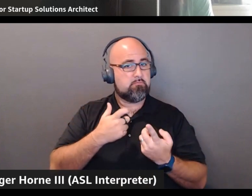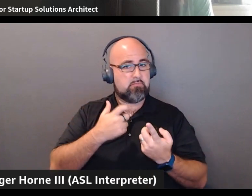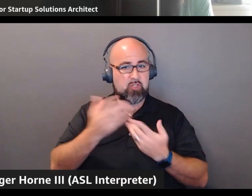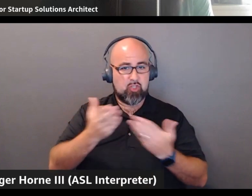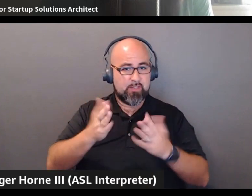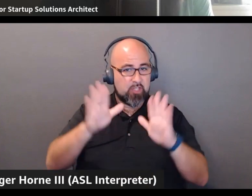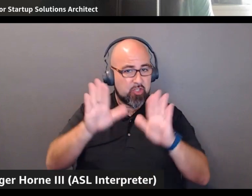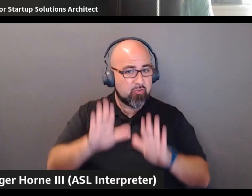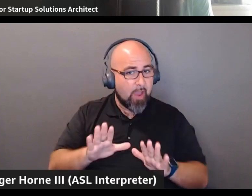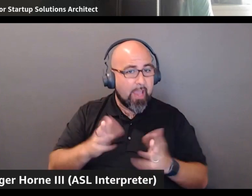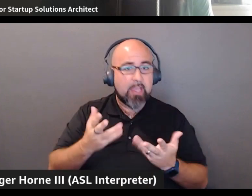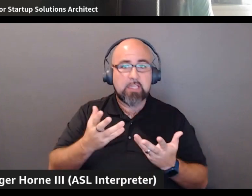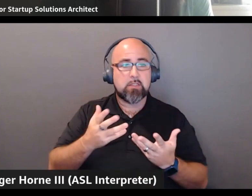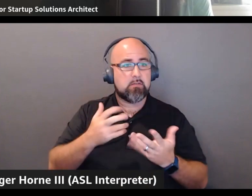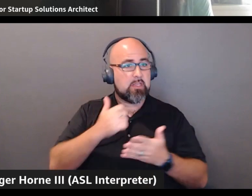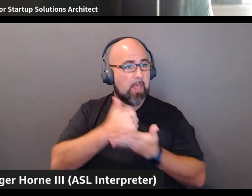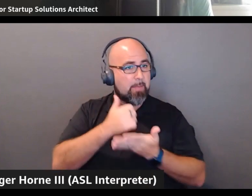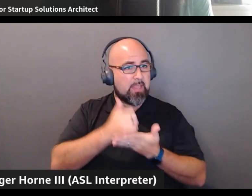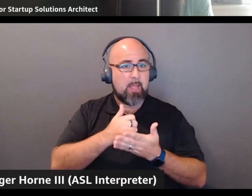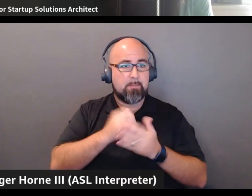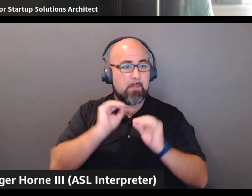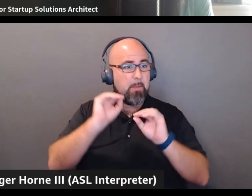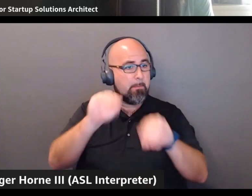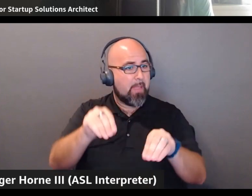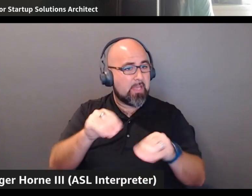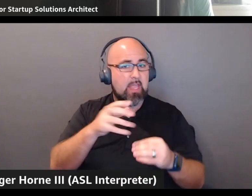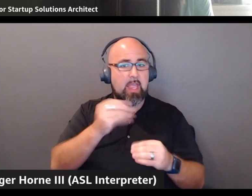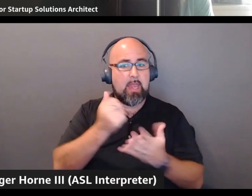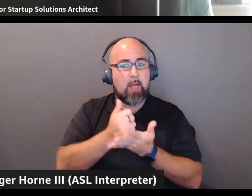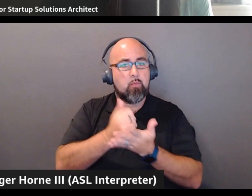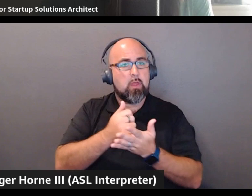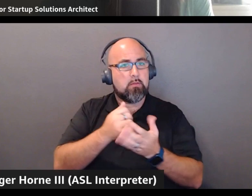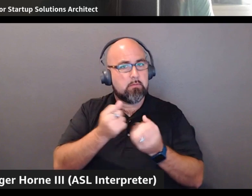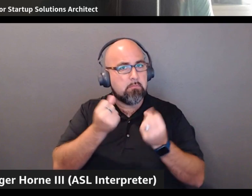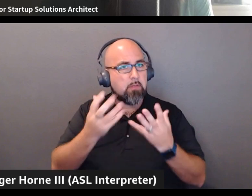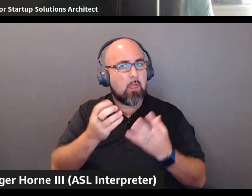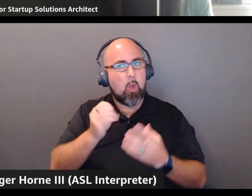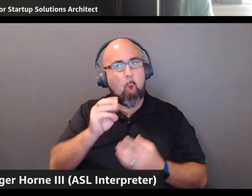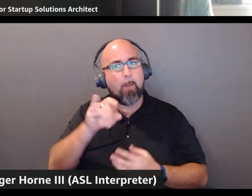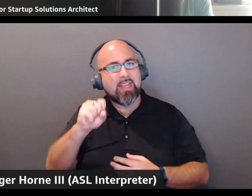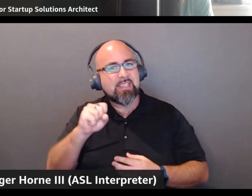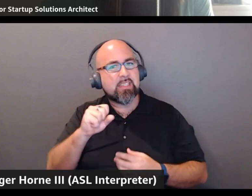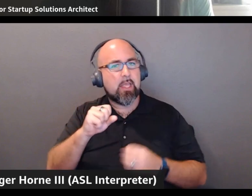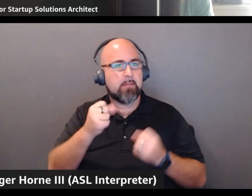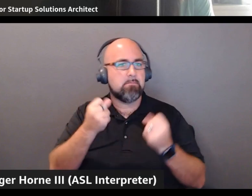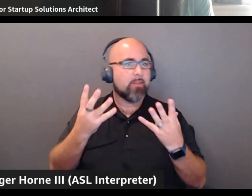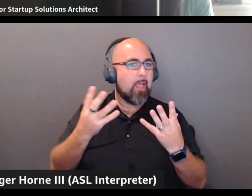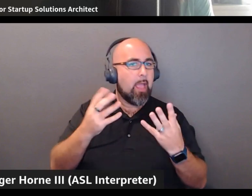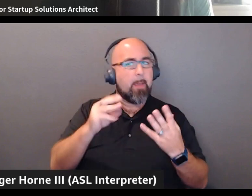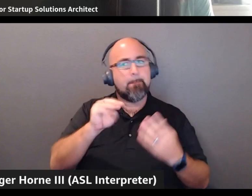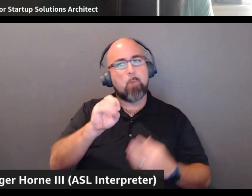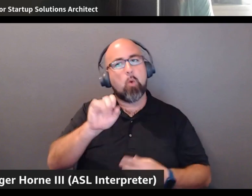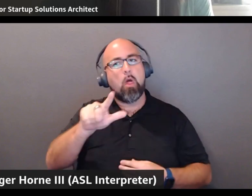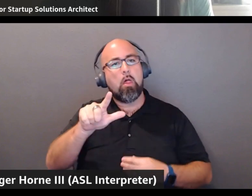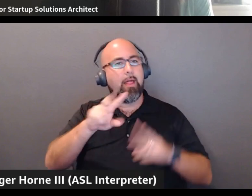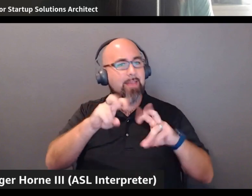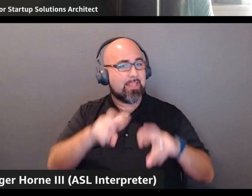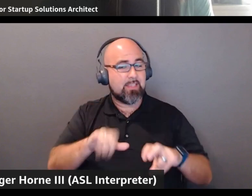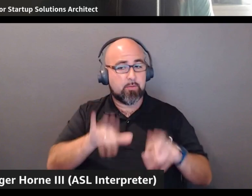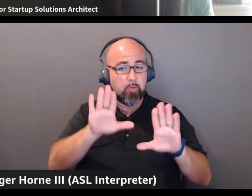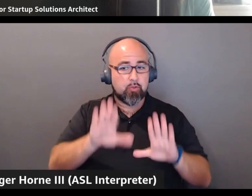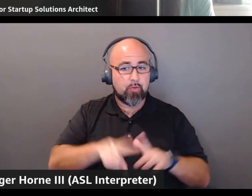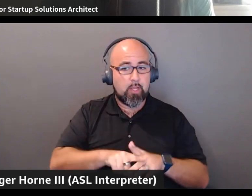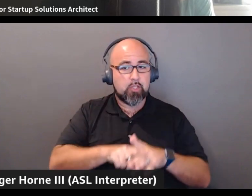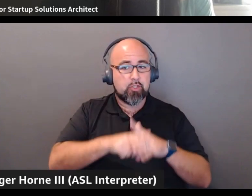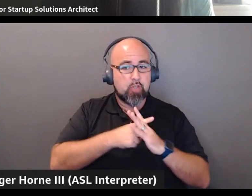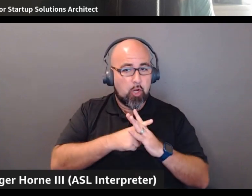helping them implement and really help with multi-omics and multimodal analysis. And that was a really great start. But we also